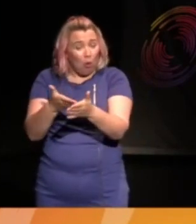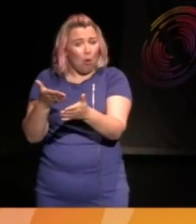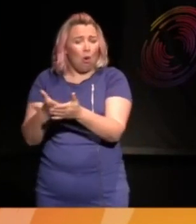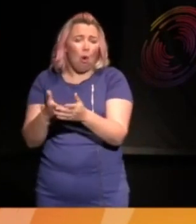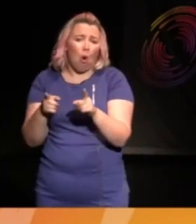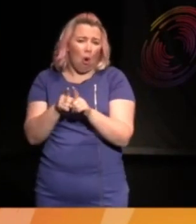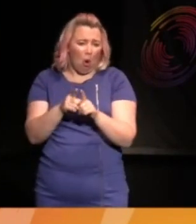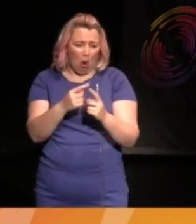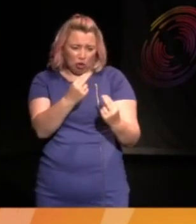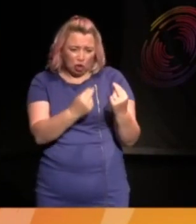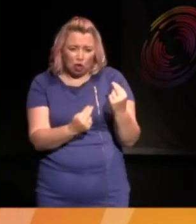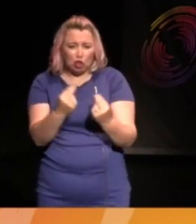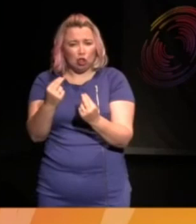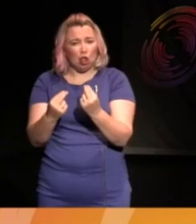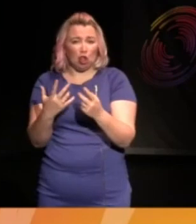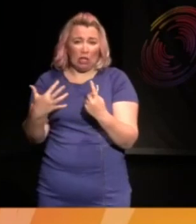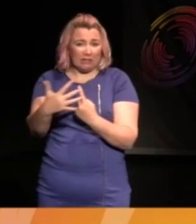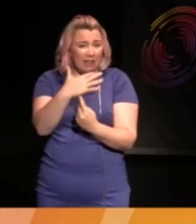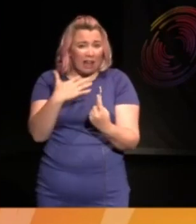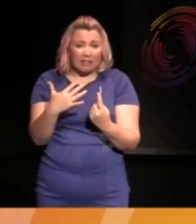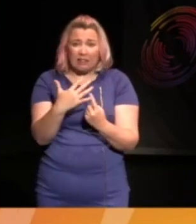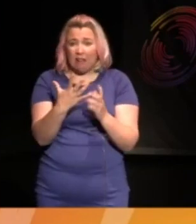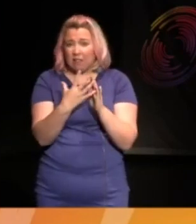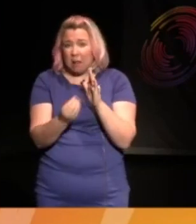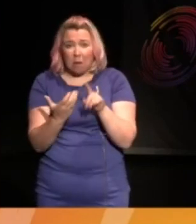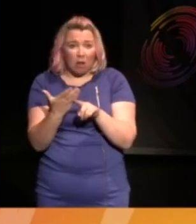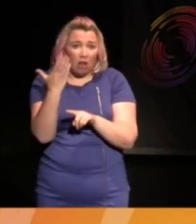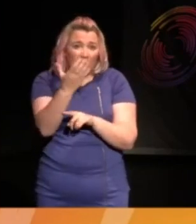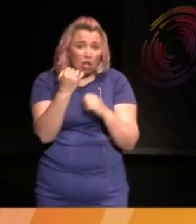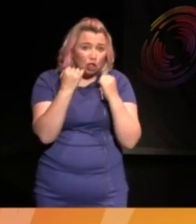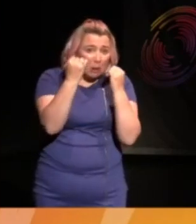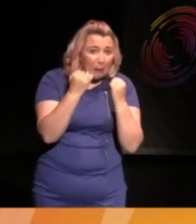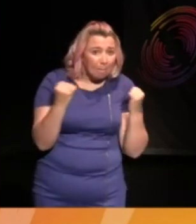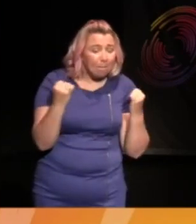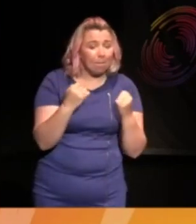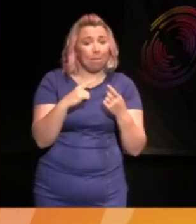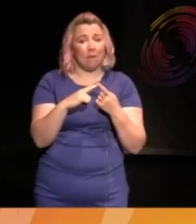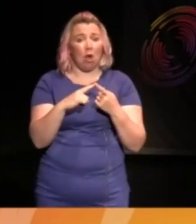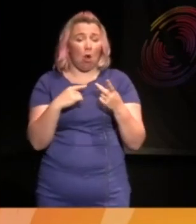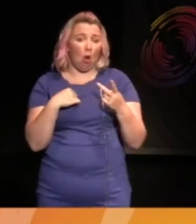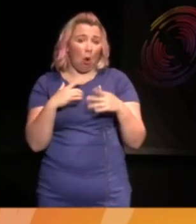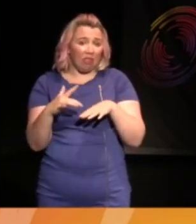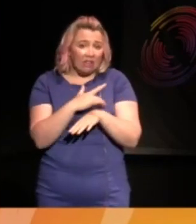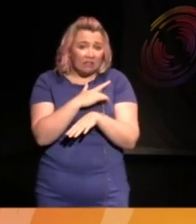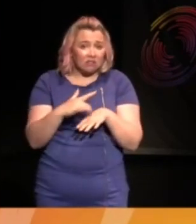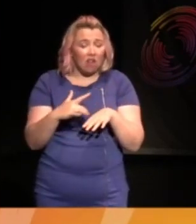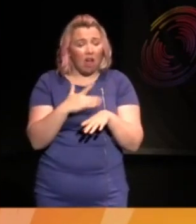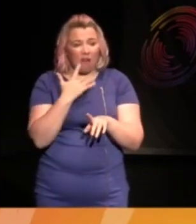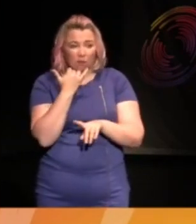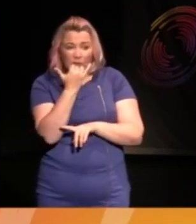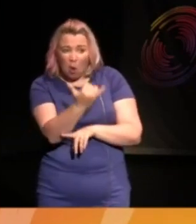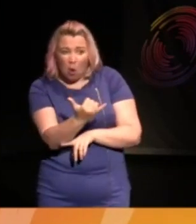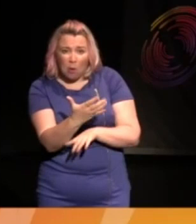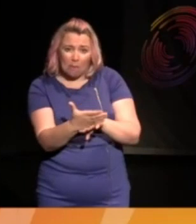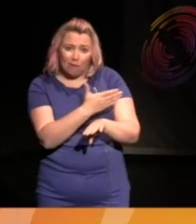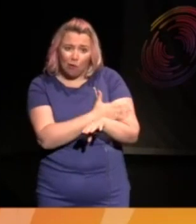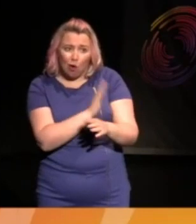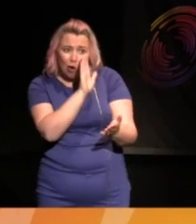society, you know, if you want to go to the gym or you want to go to the theatre and you need to phone up and say, look, have you got this access or that